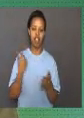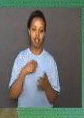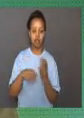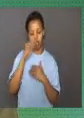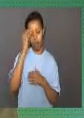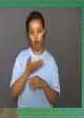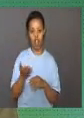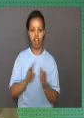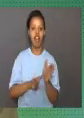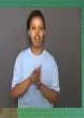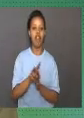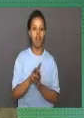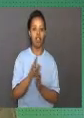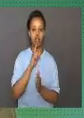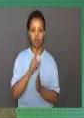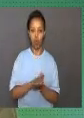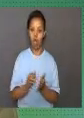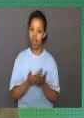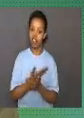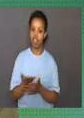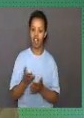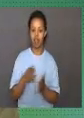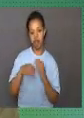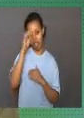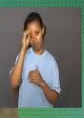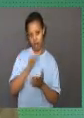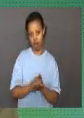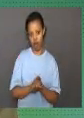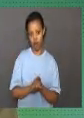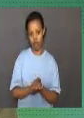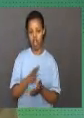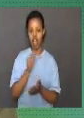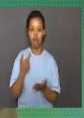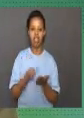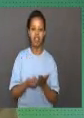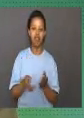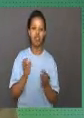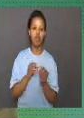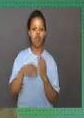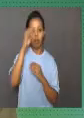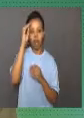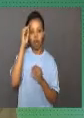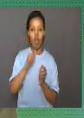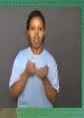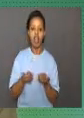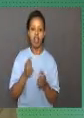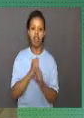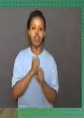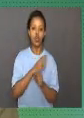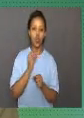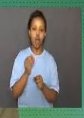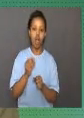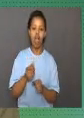to viruses. We learned about how they are structured, what their four